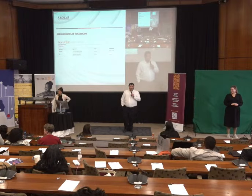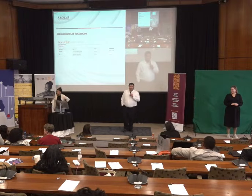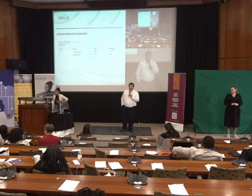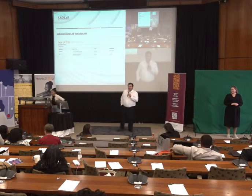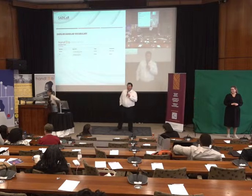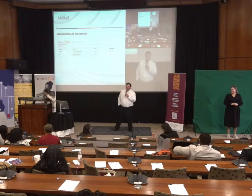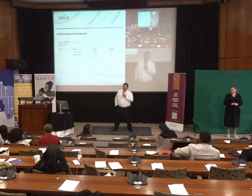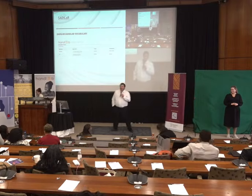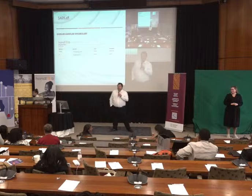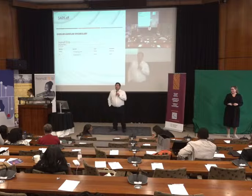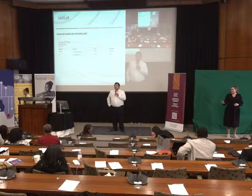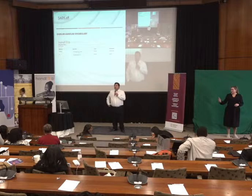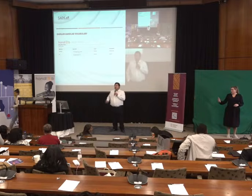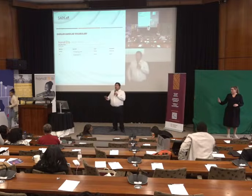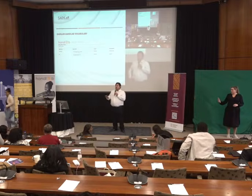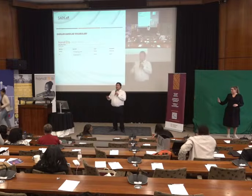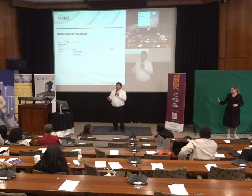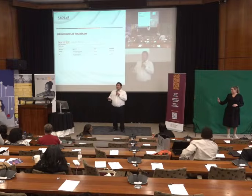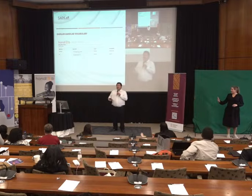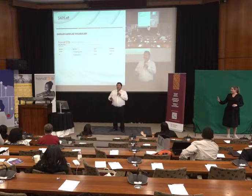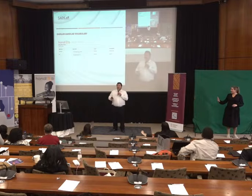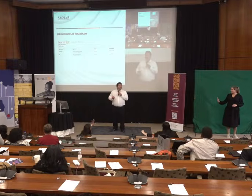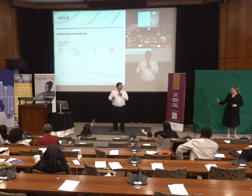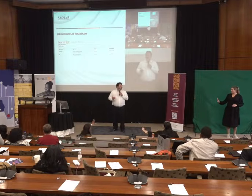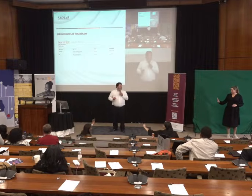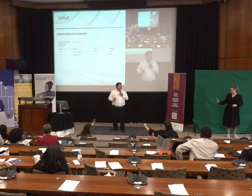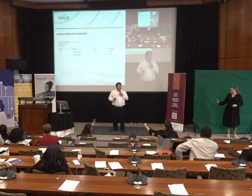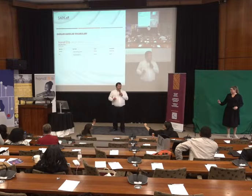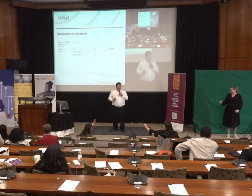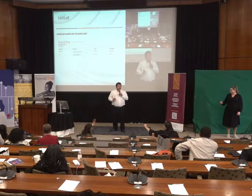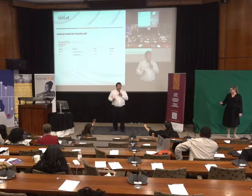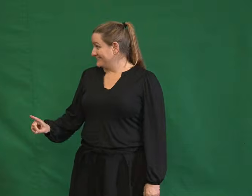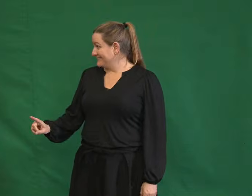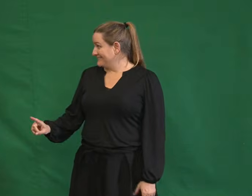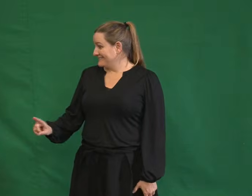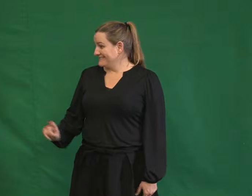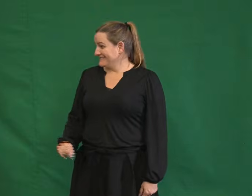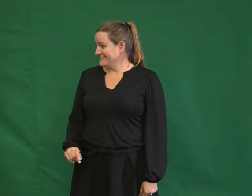Thank you, Aisha. So before I start,